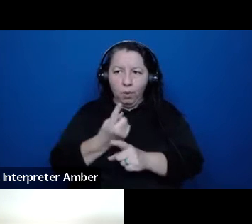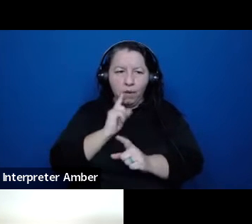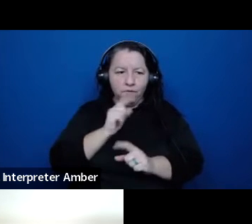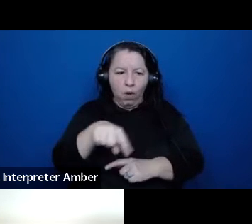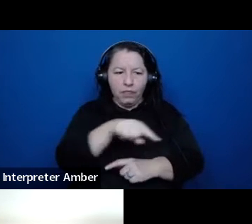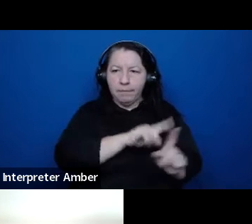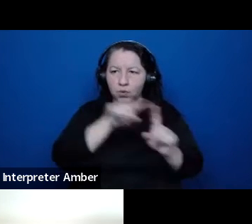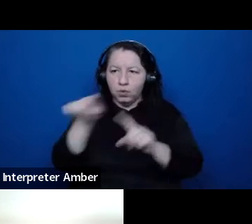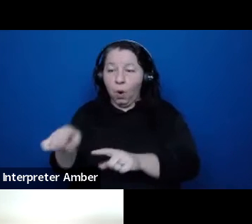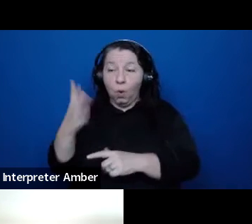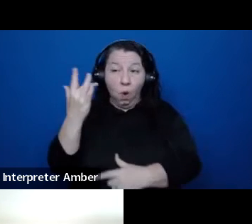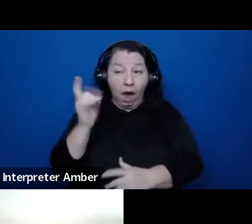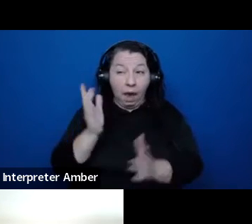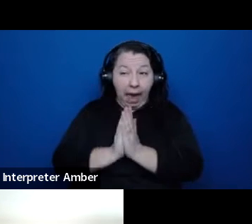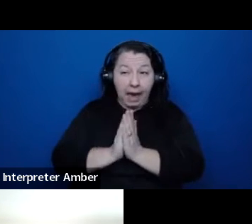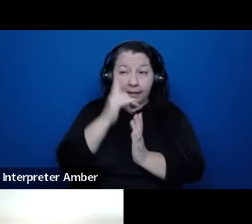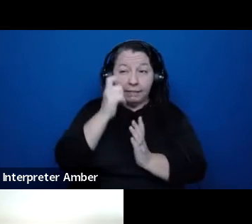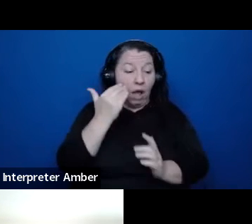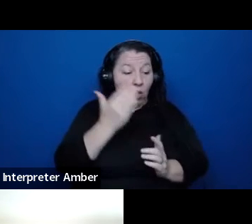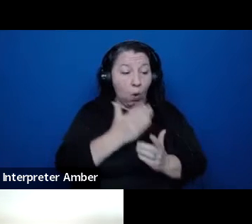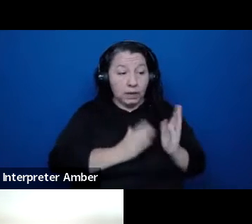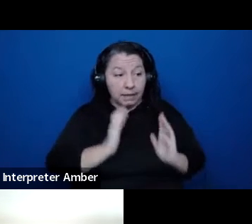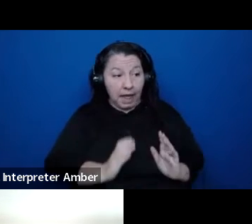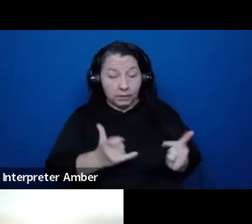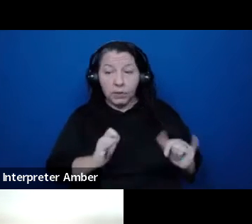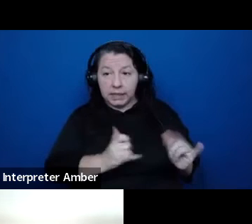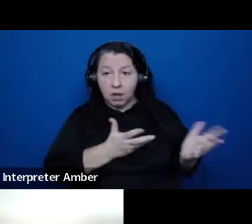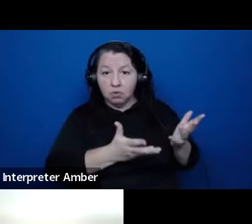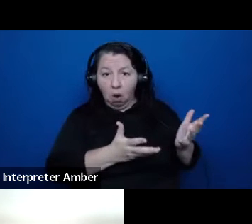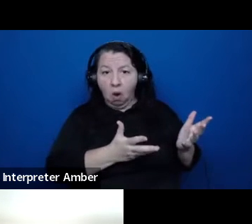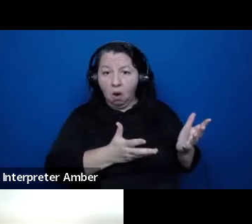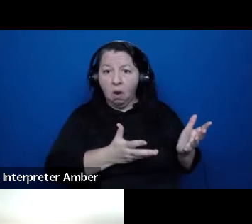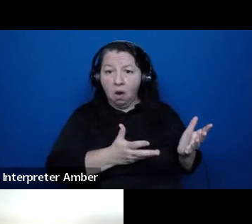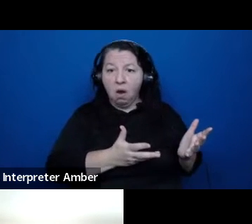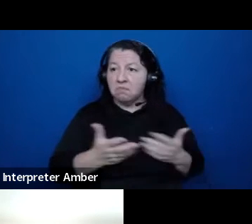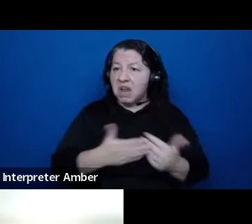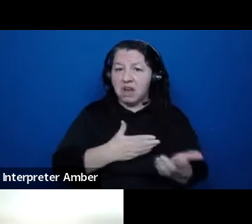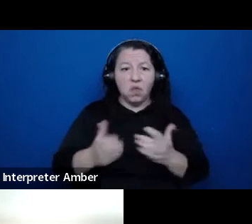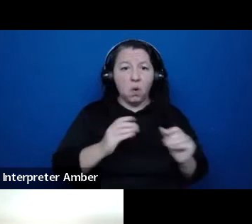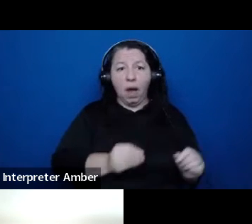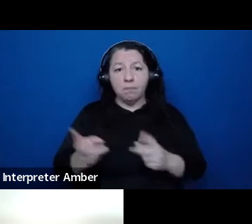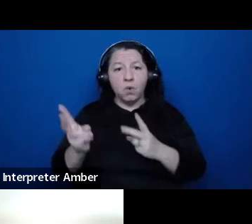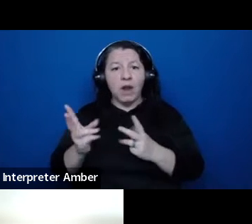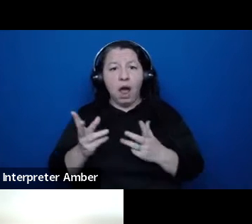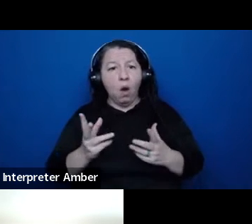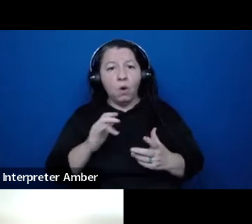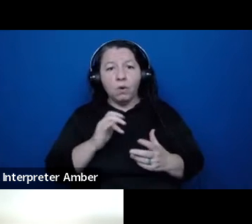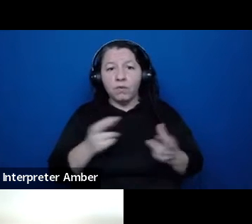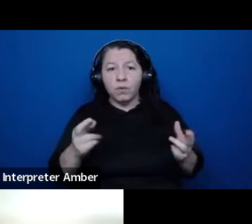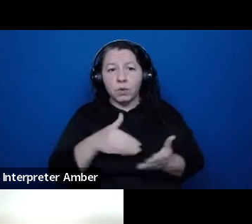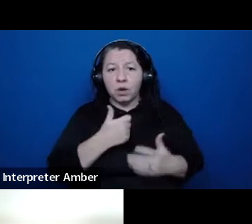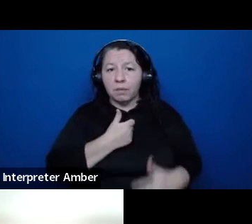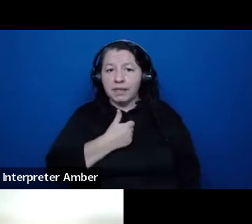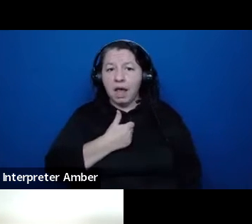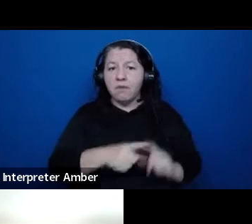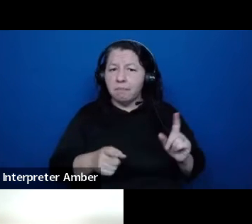is I know some clients, and I still talk to them even though I moved out of the resource center, but there's